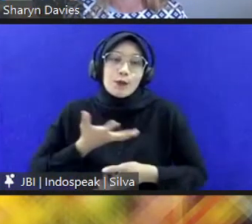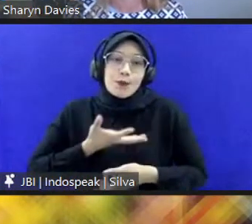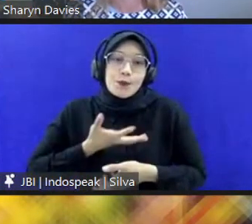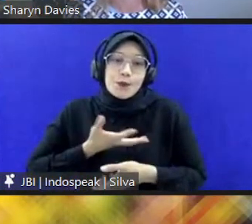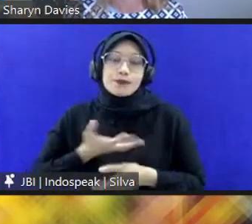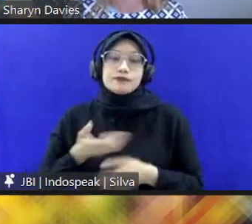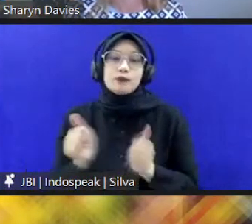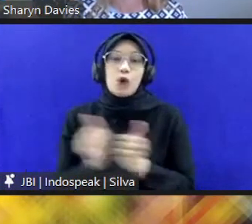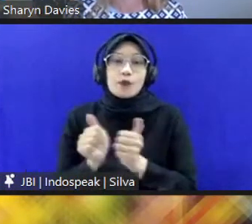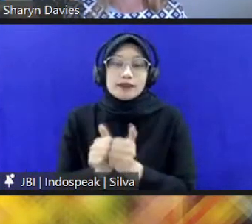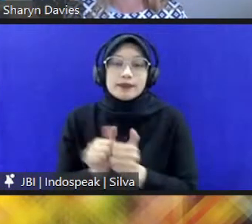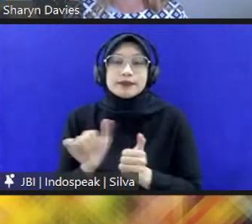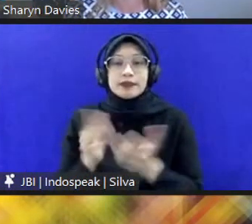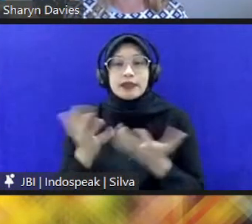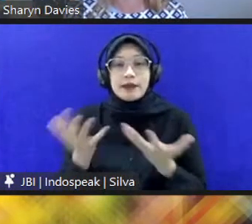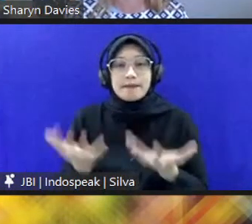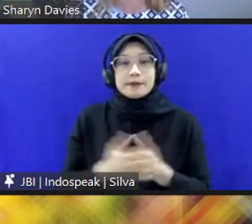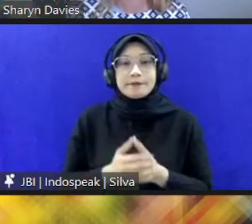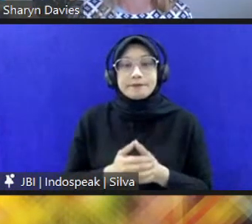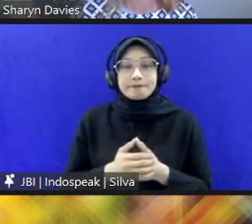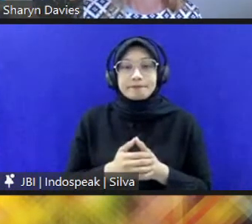with.